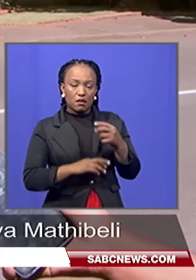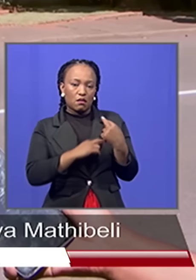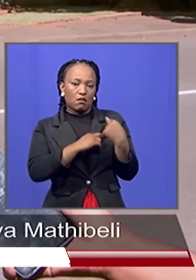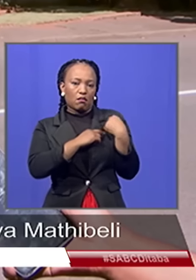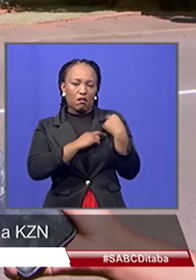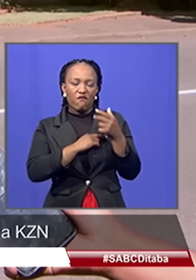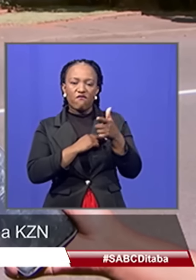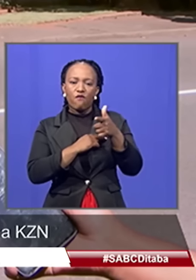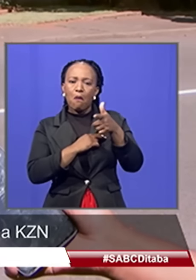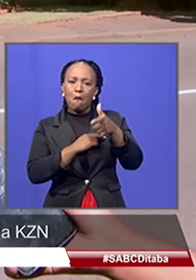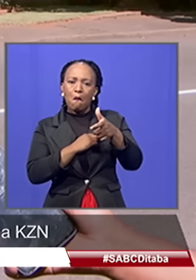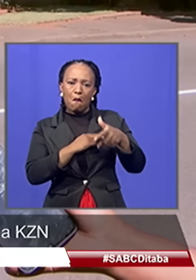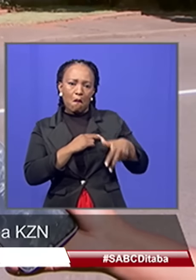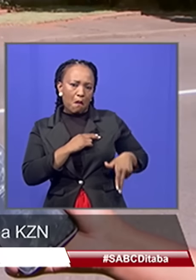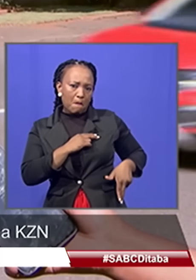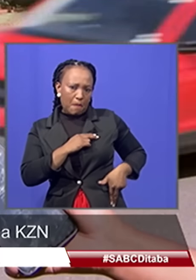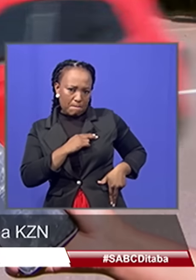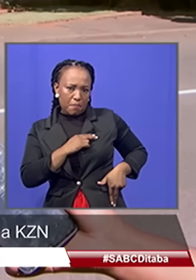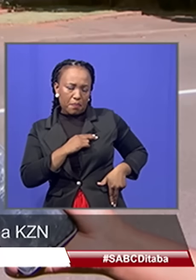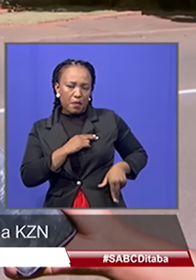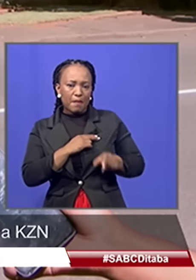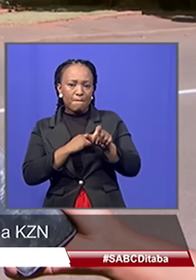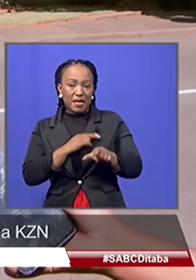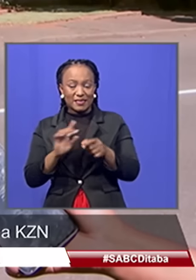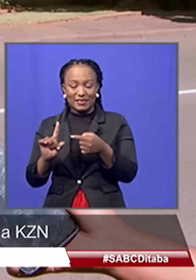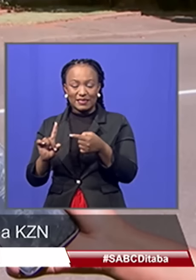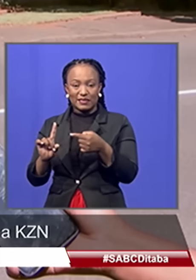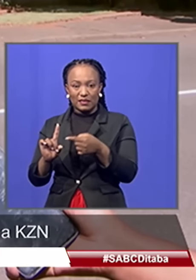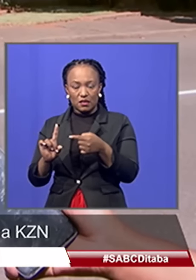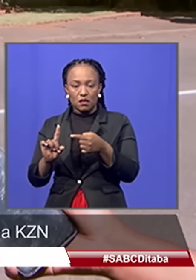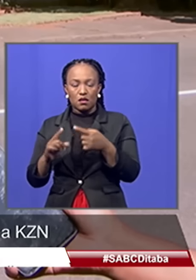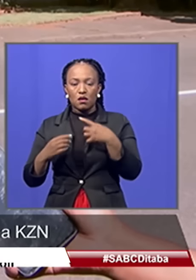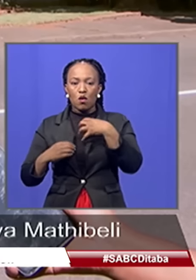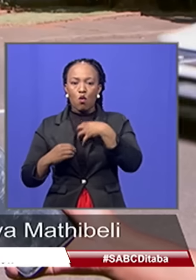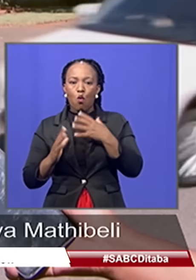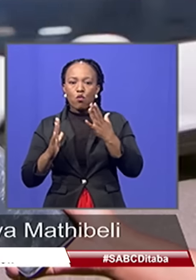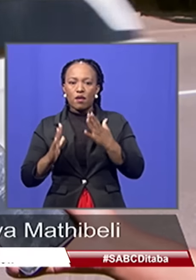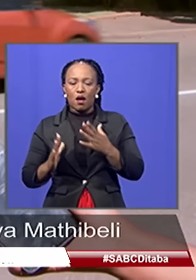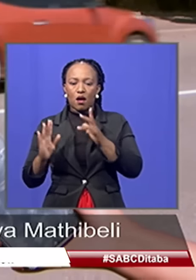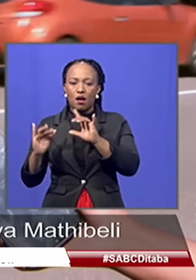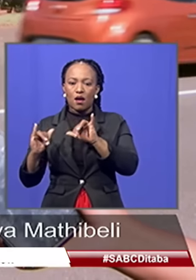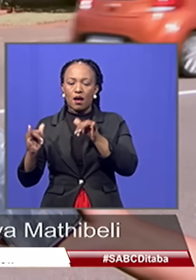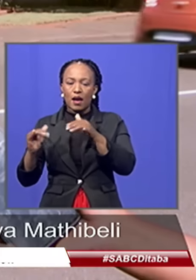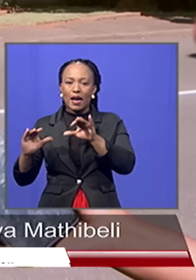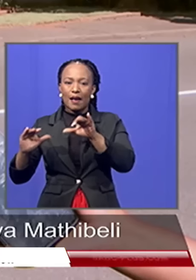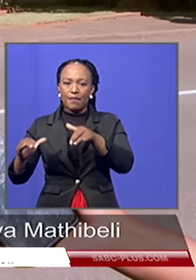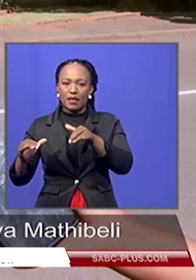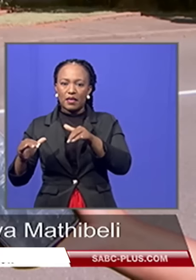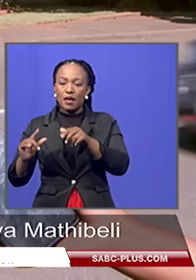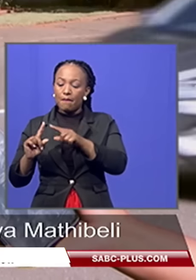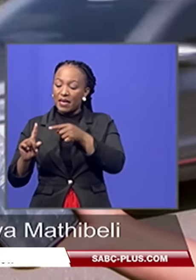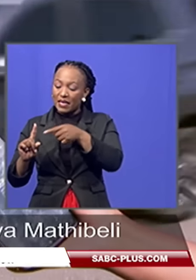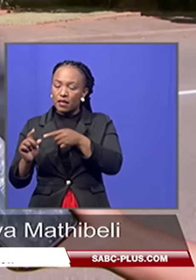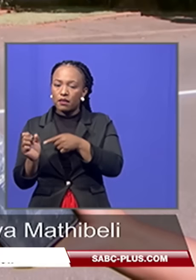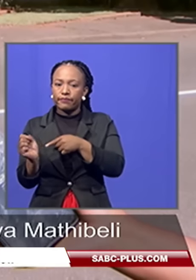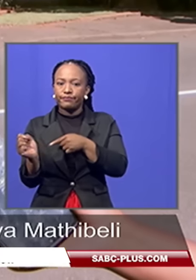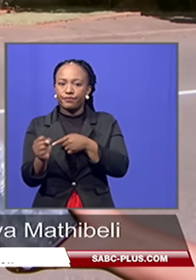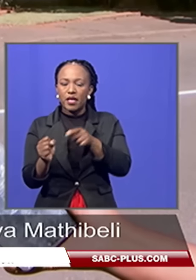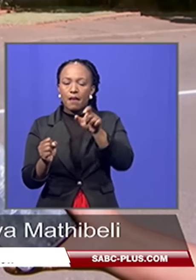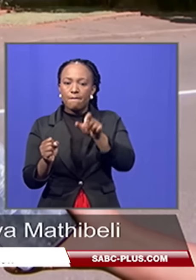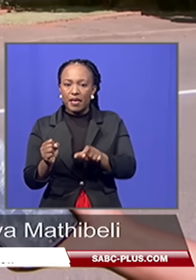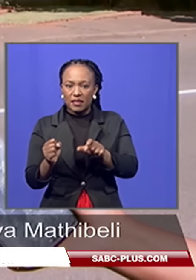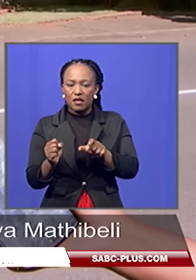will know that the person who is responsible is the owner of the company, but he appointed a person to be in